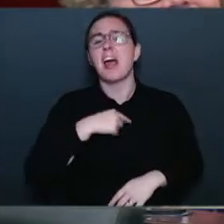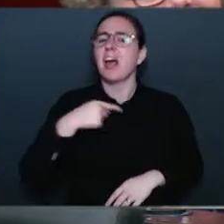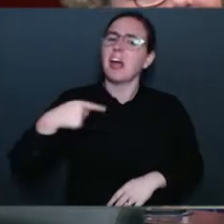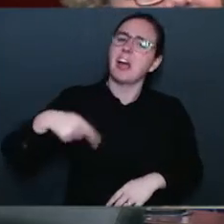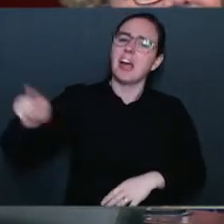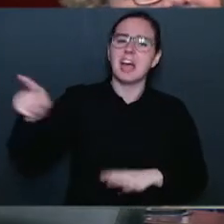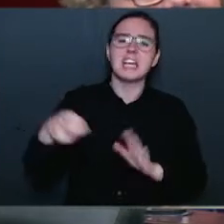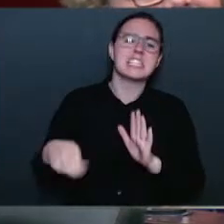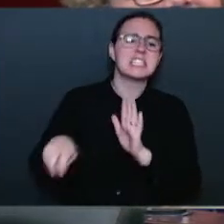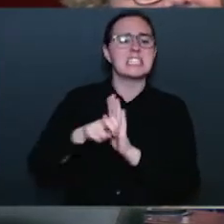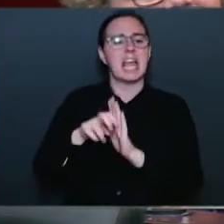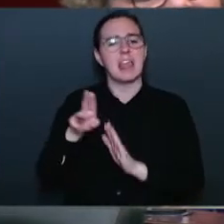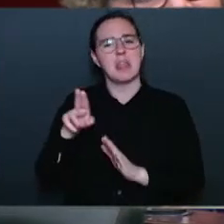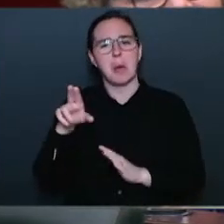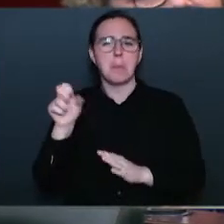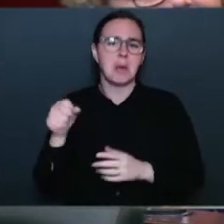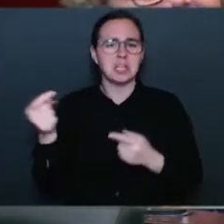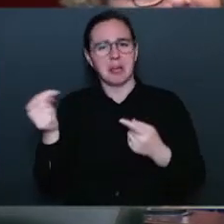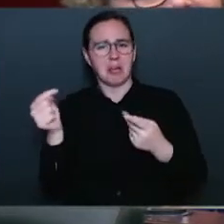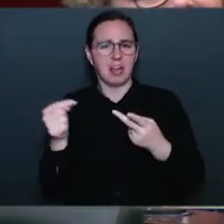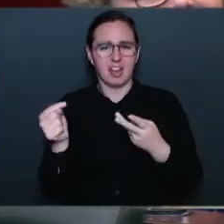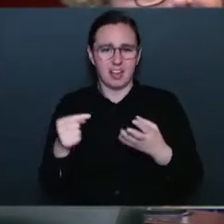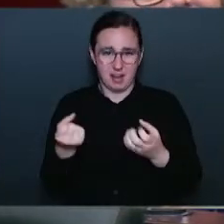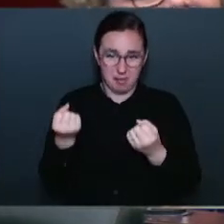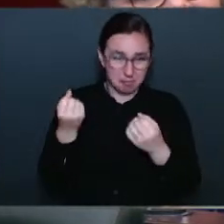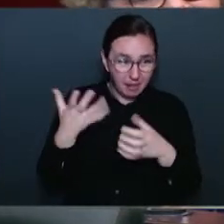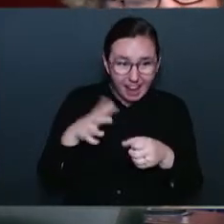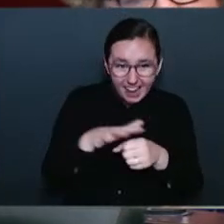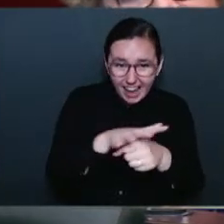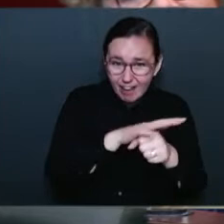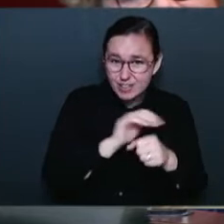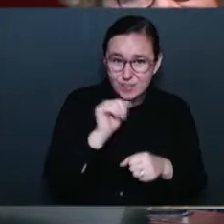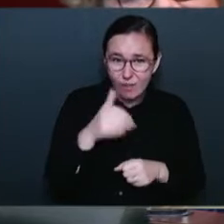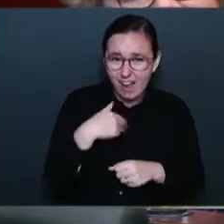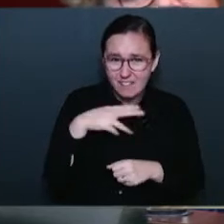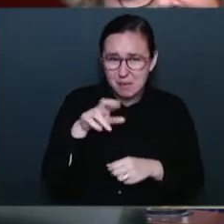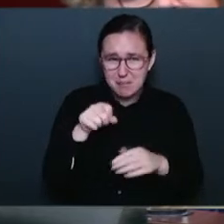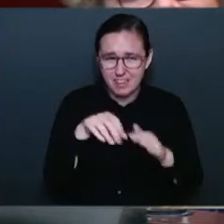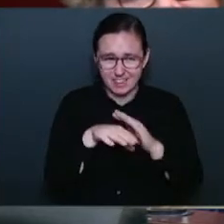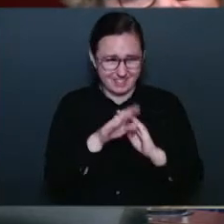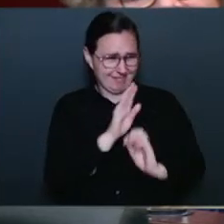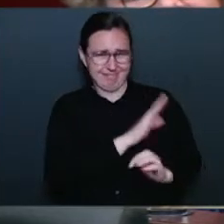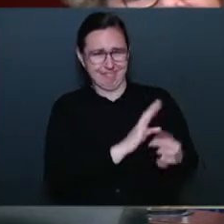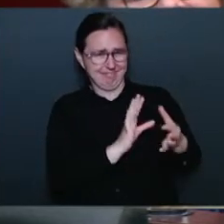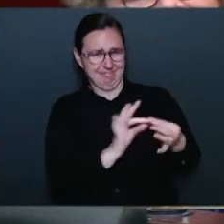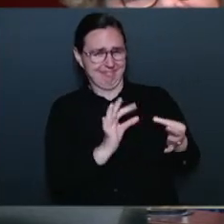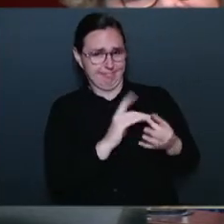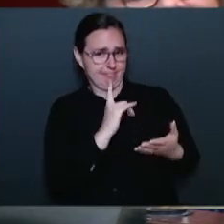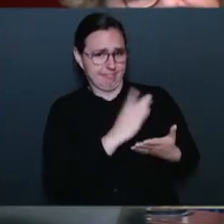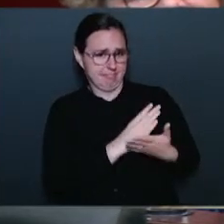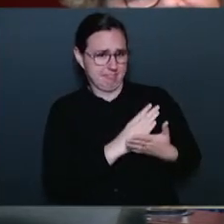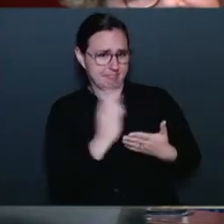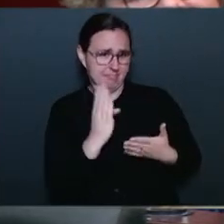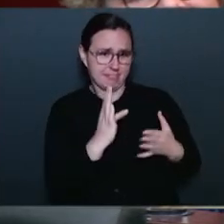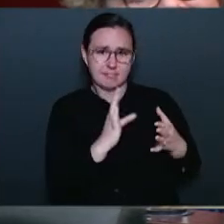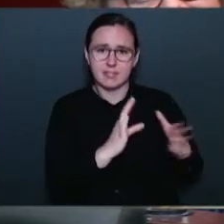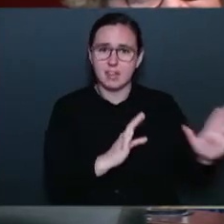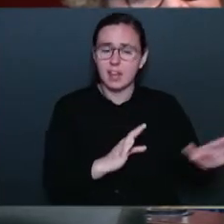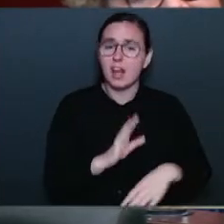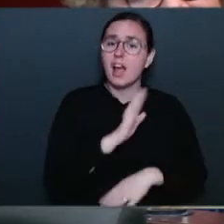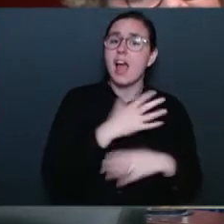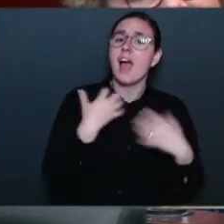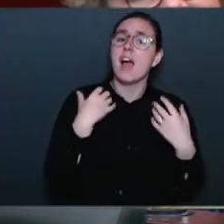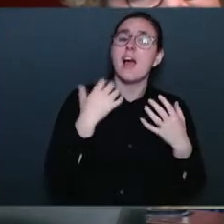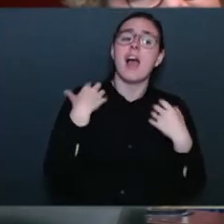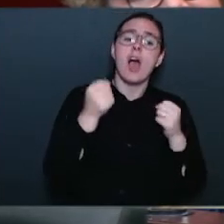and won extremist groups like Extinction rebellion in the classroom their disastrous Health policies drove up wait times and created backlogs for surgeries